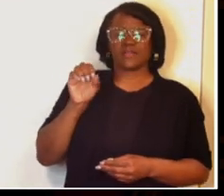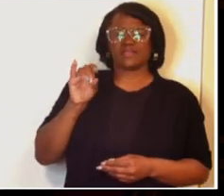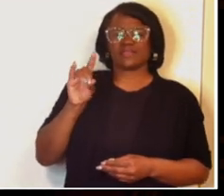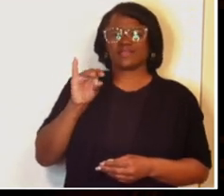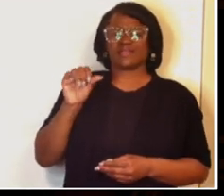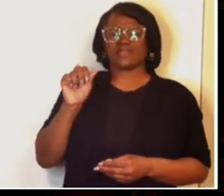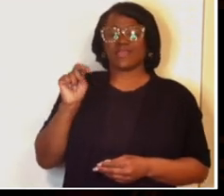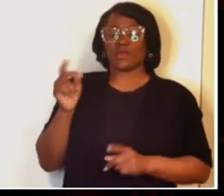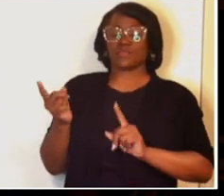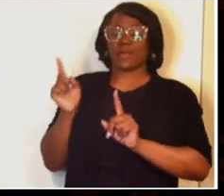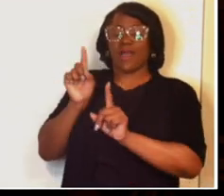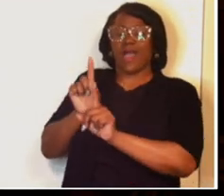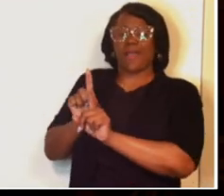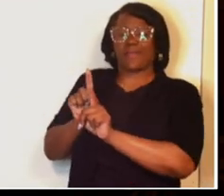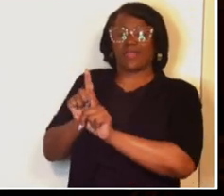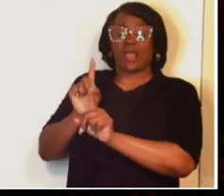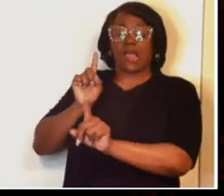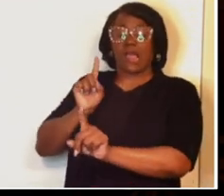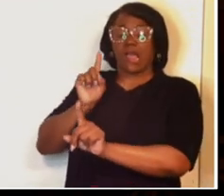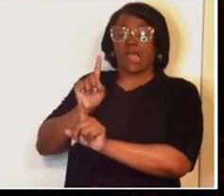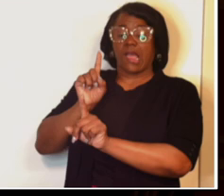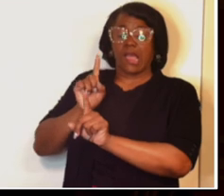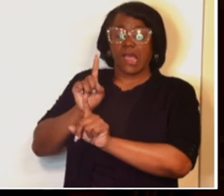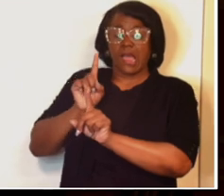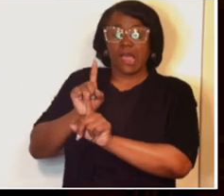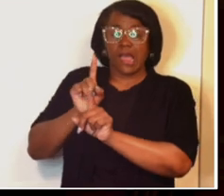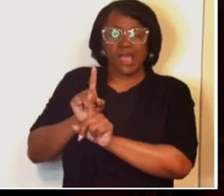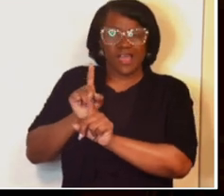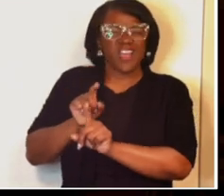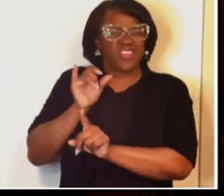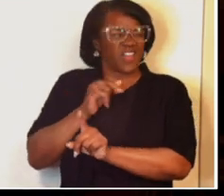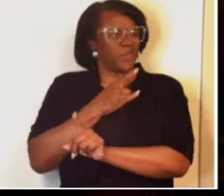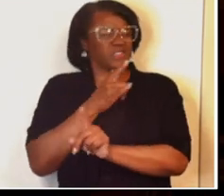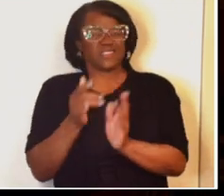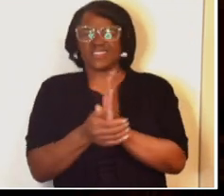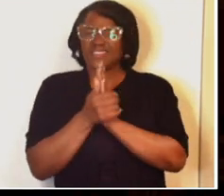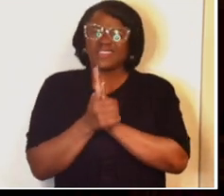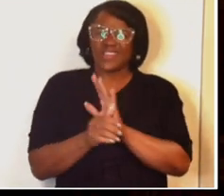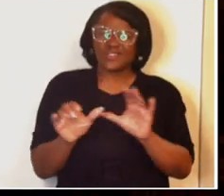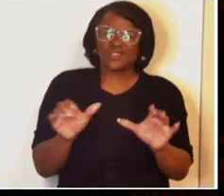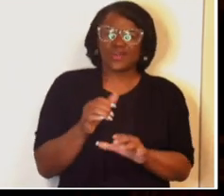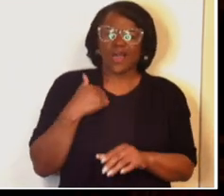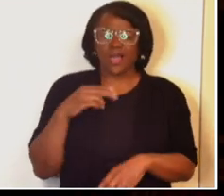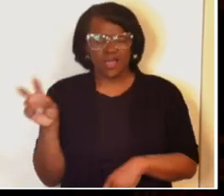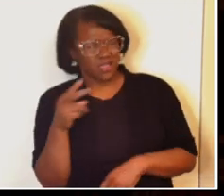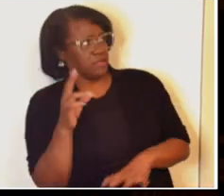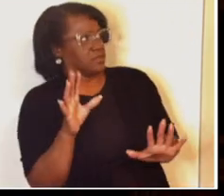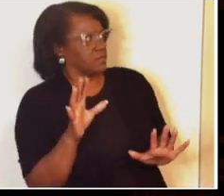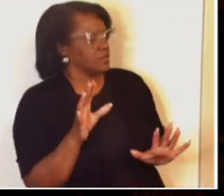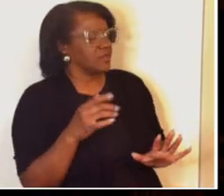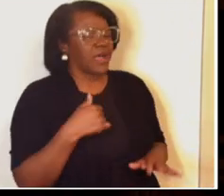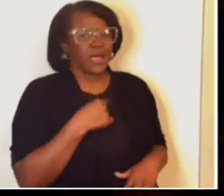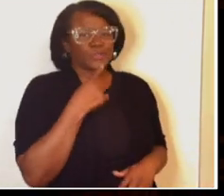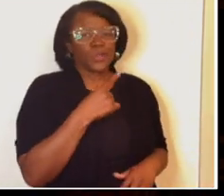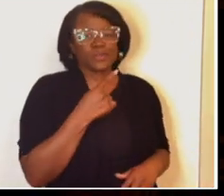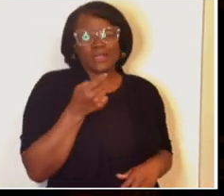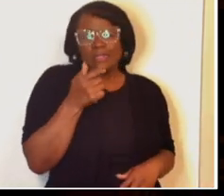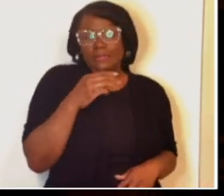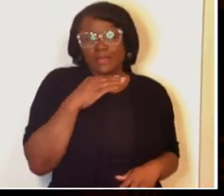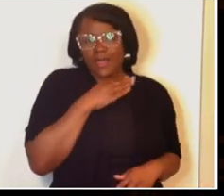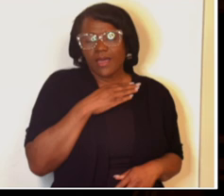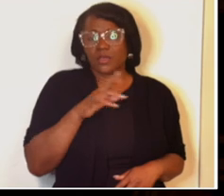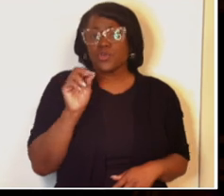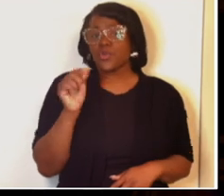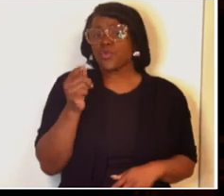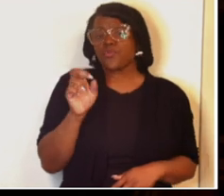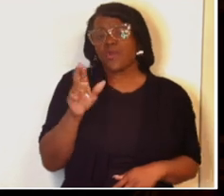up on a person is probably an essential talent for his cop job. I turned to him and told half a truth. "Roger is my friend who